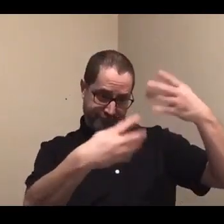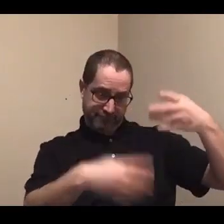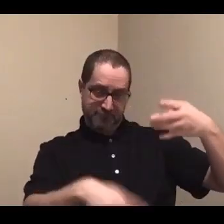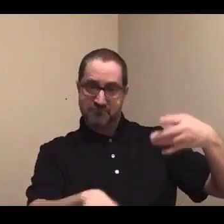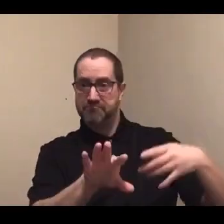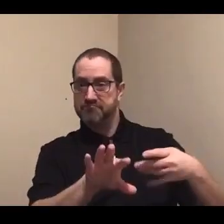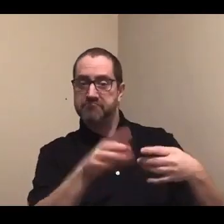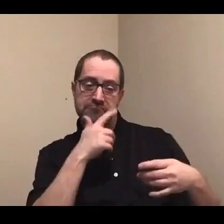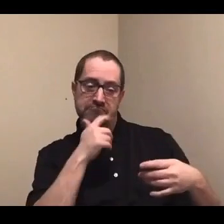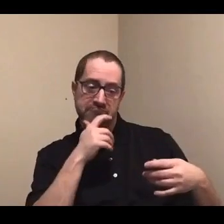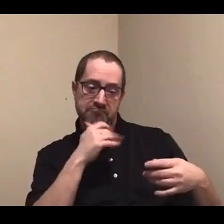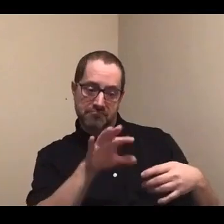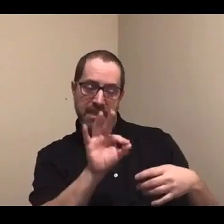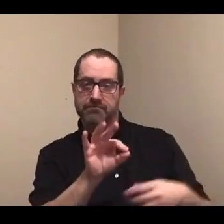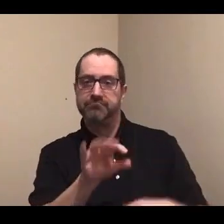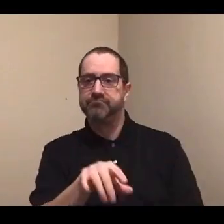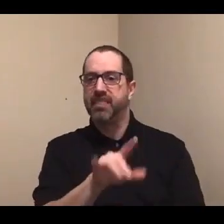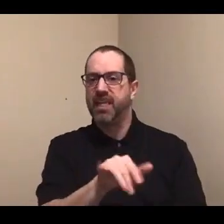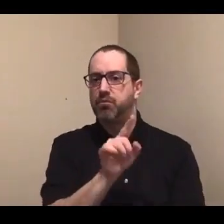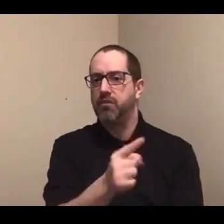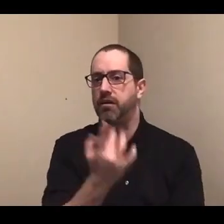click on Esterhazy.